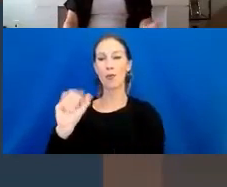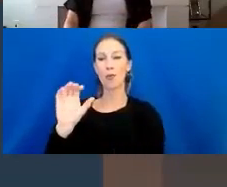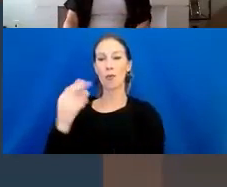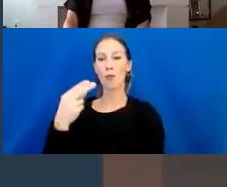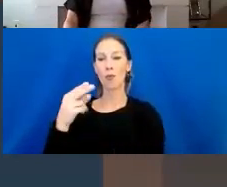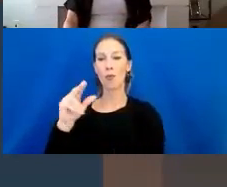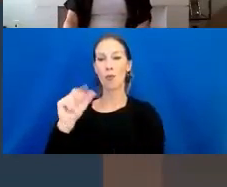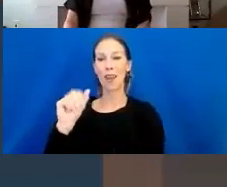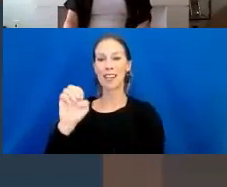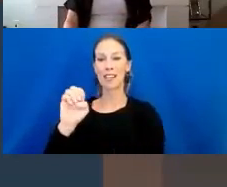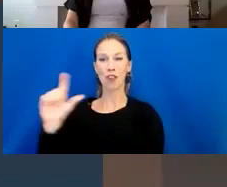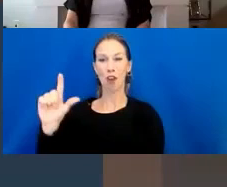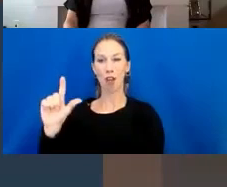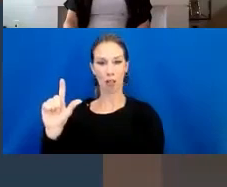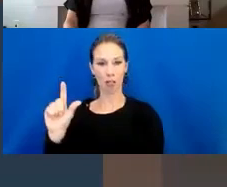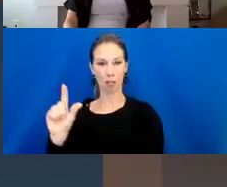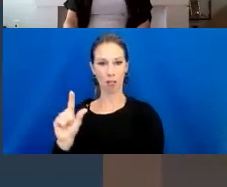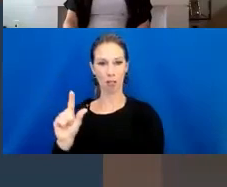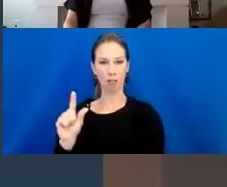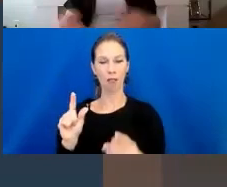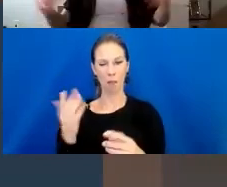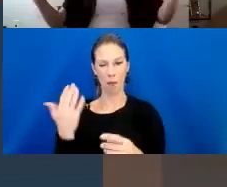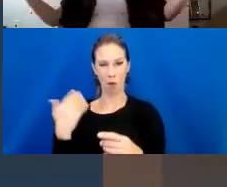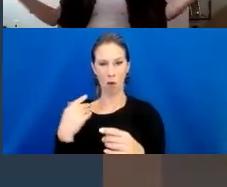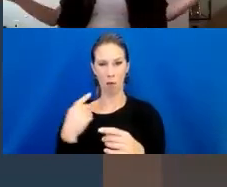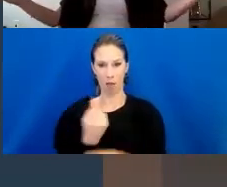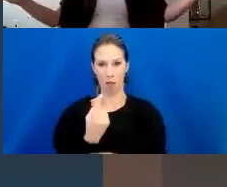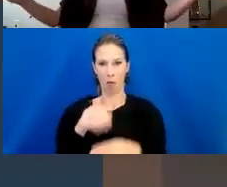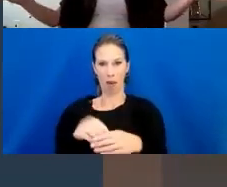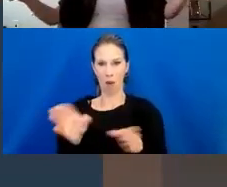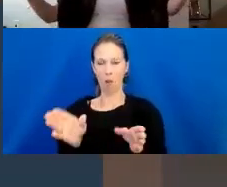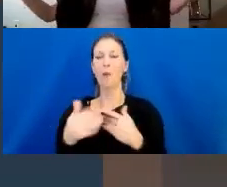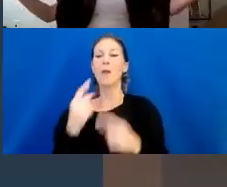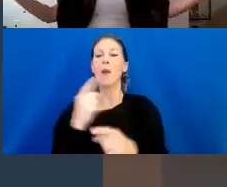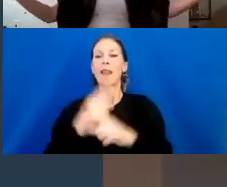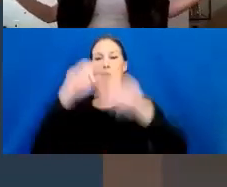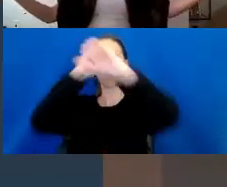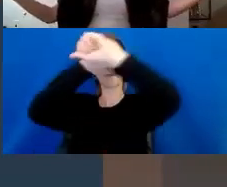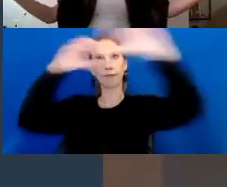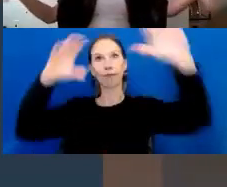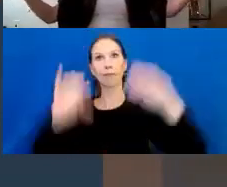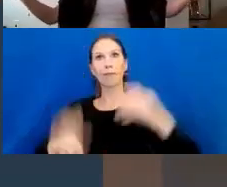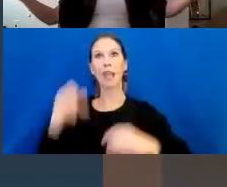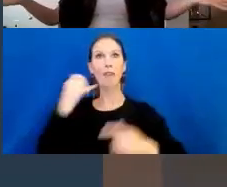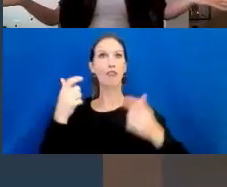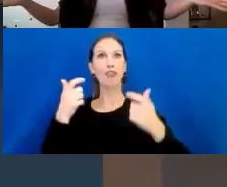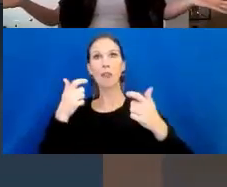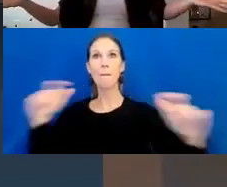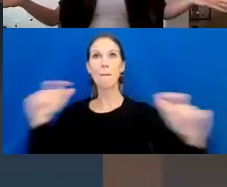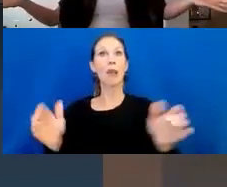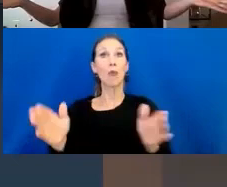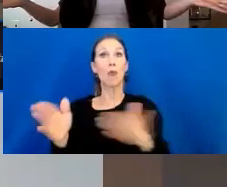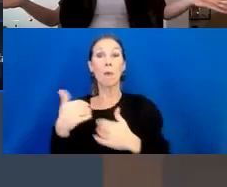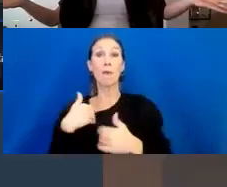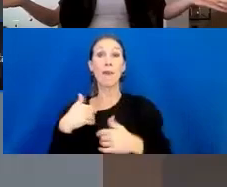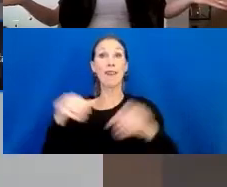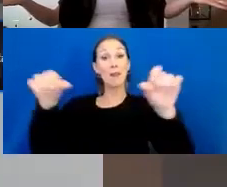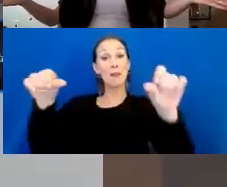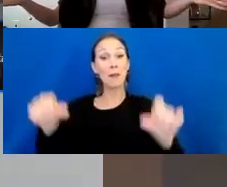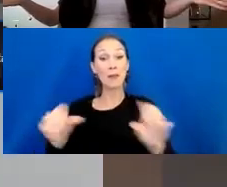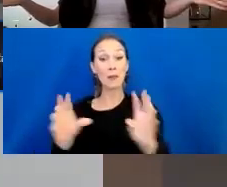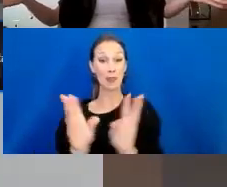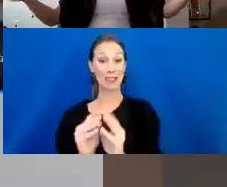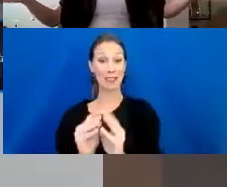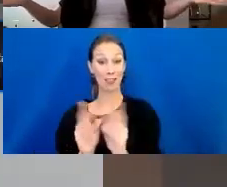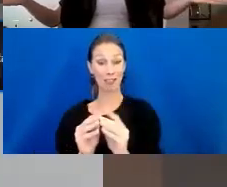before she was joined. And so envision that if you were in a big ballroom and you had a poster session